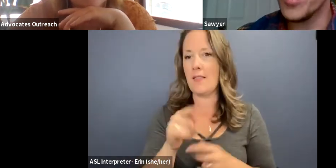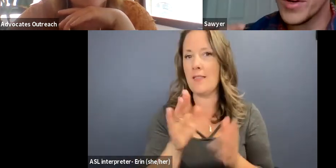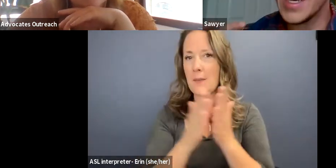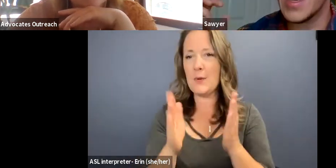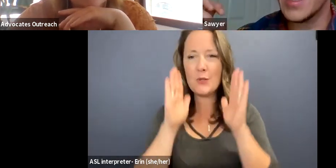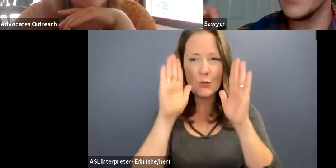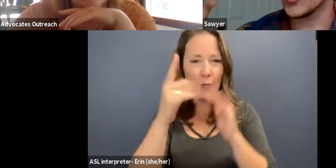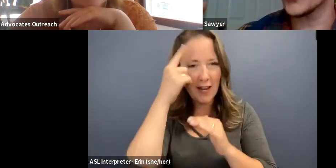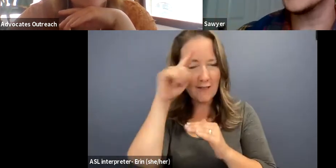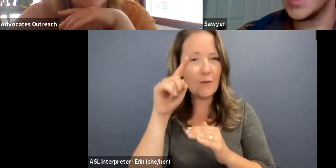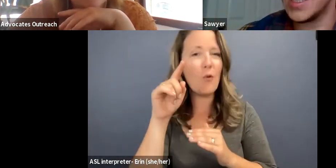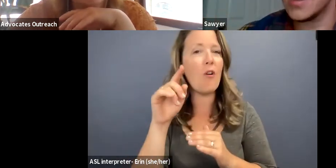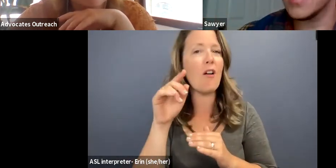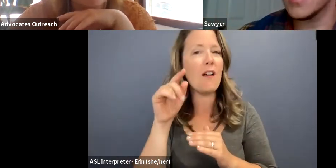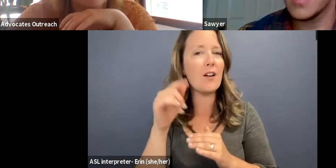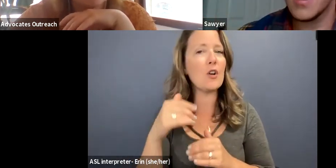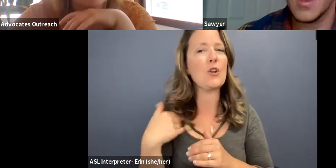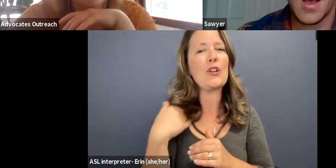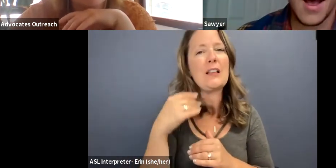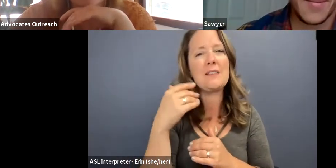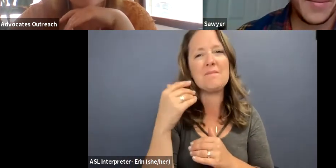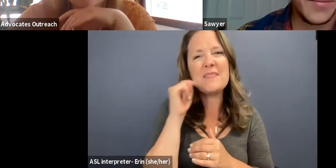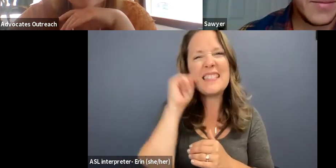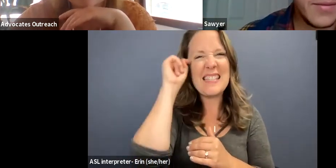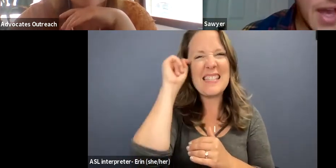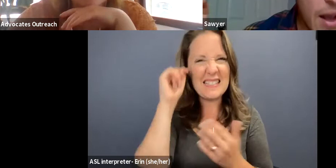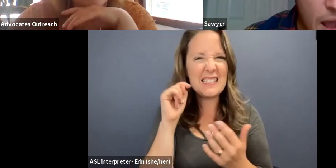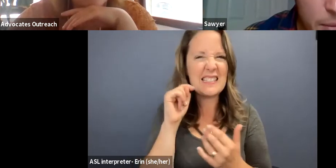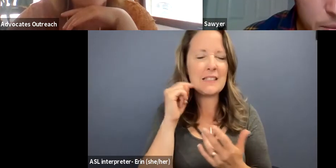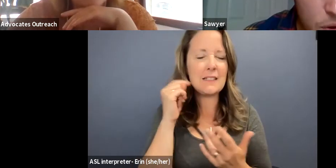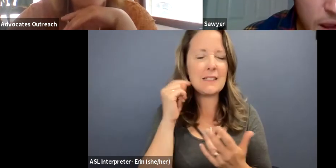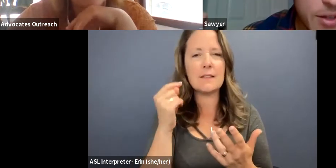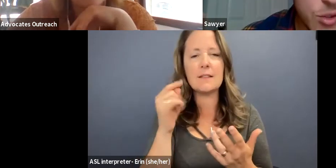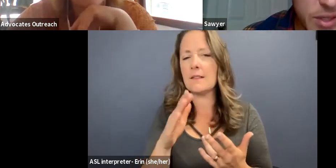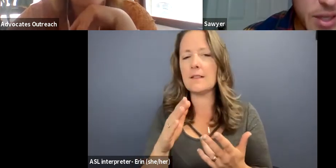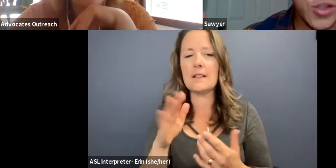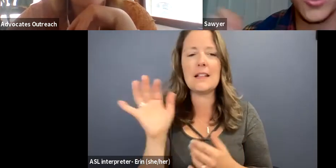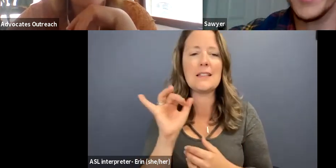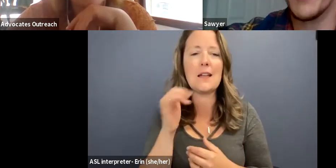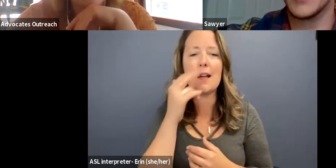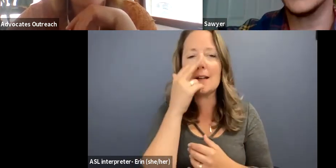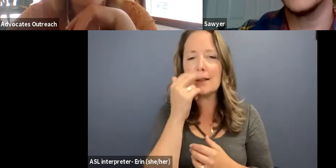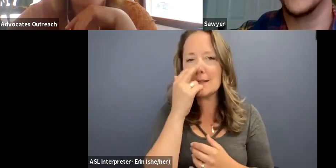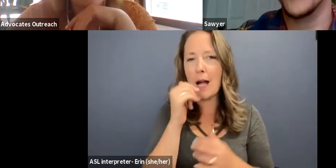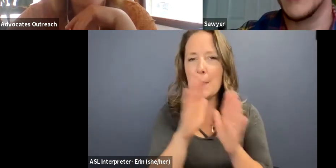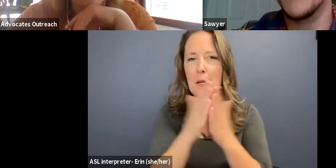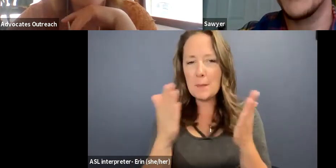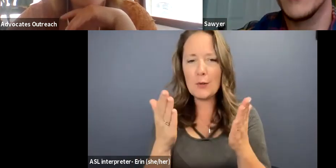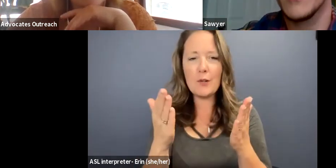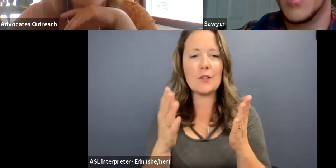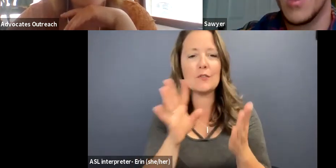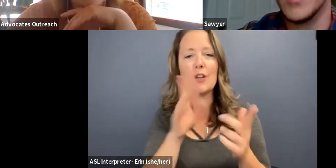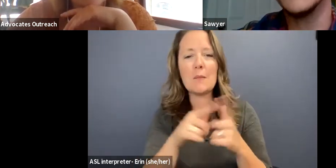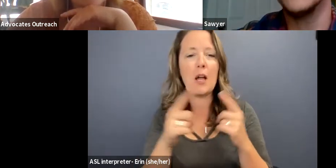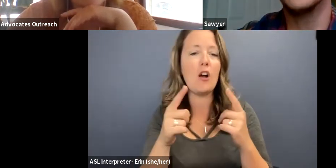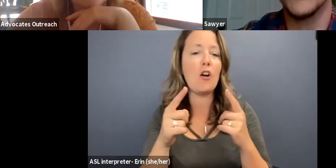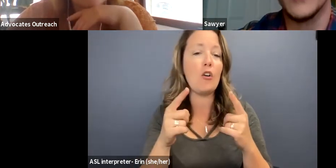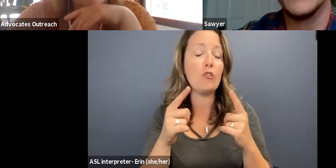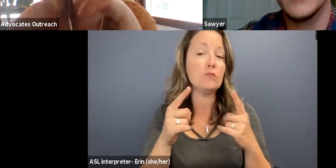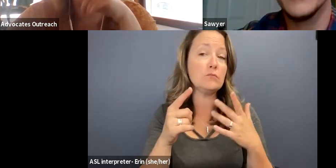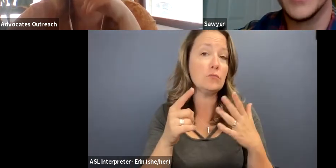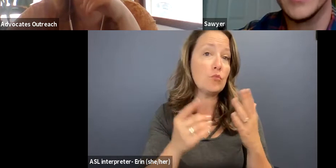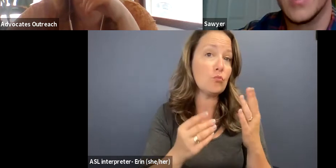like helping kids learn about puberty and understand like the ways that bodies change,